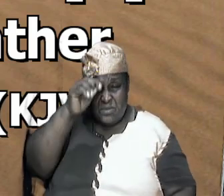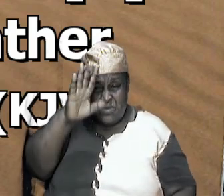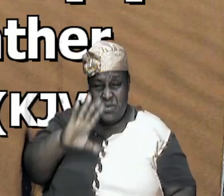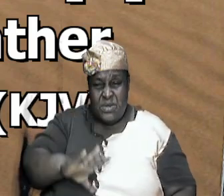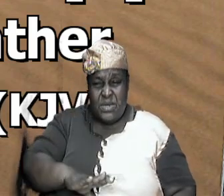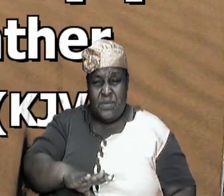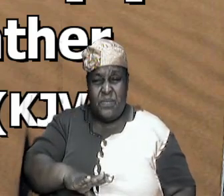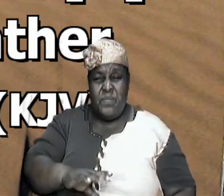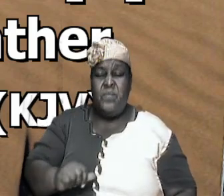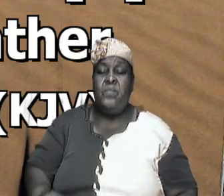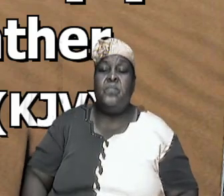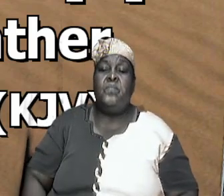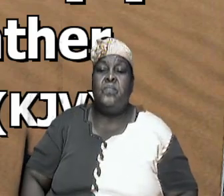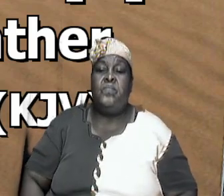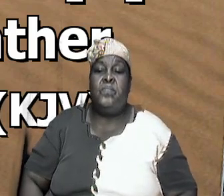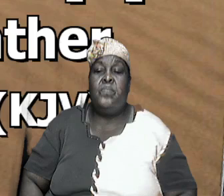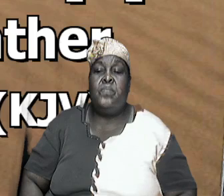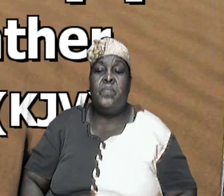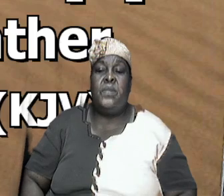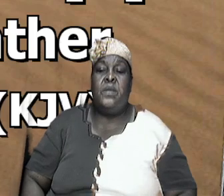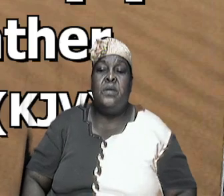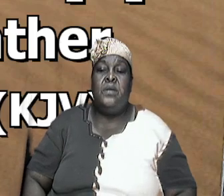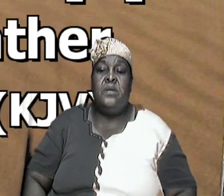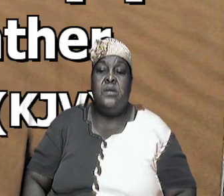all right, so this is